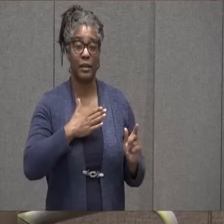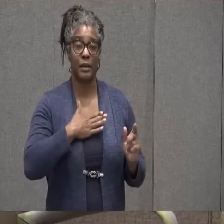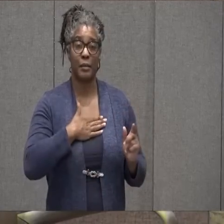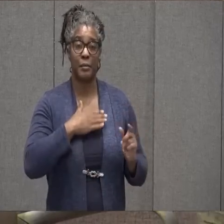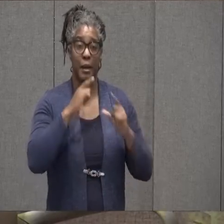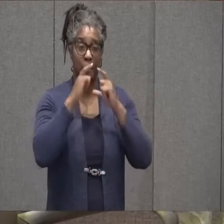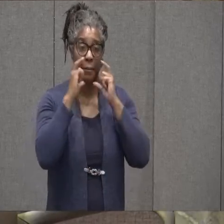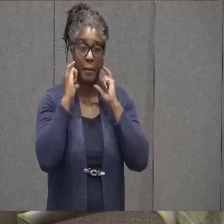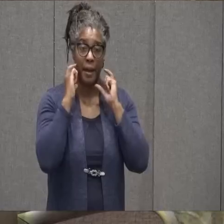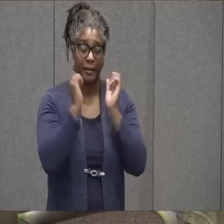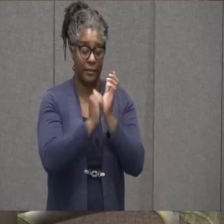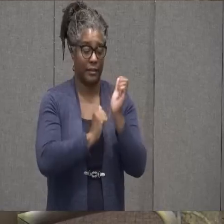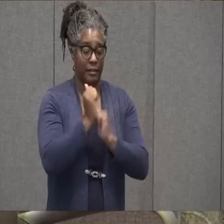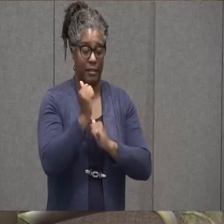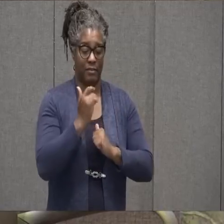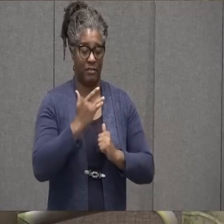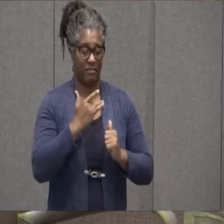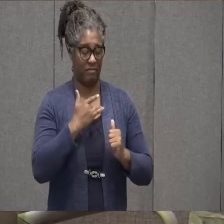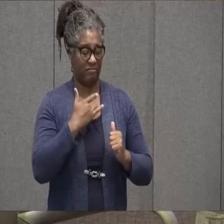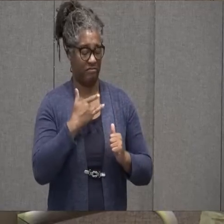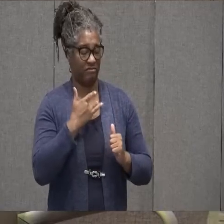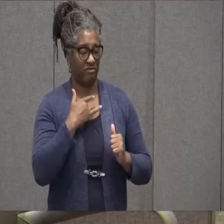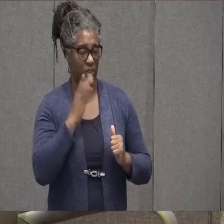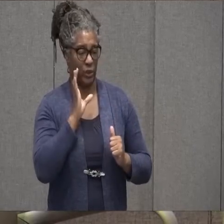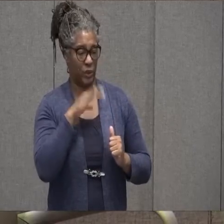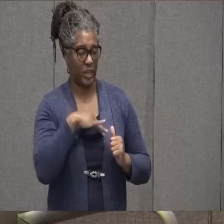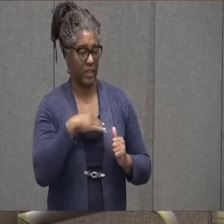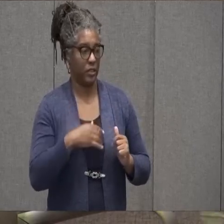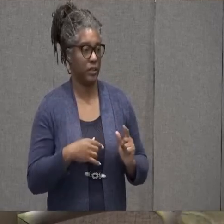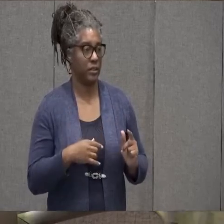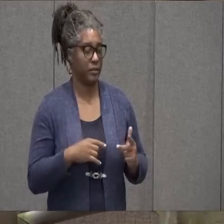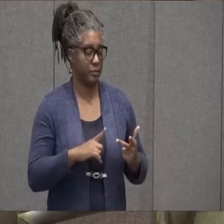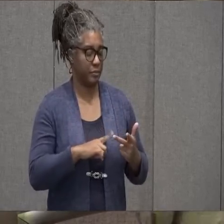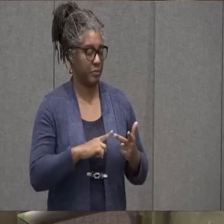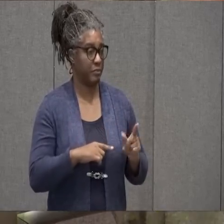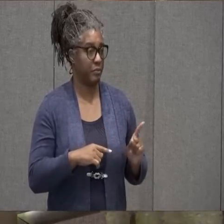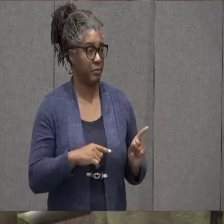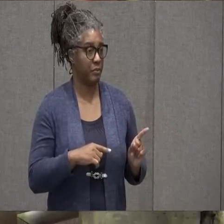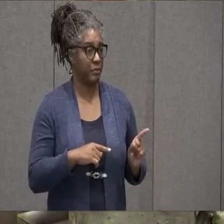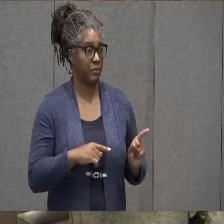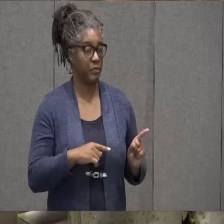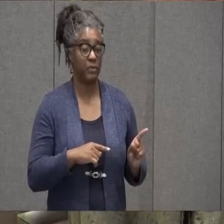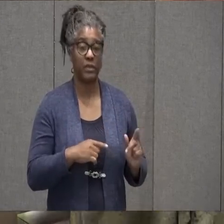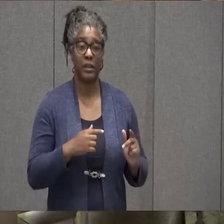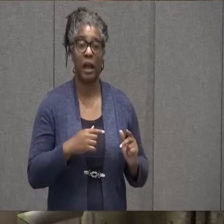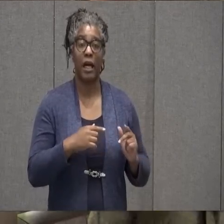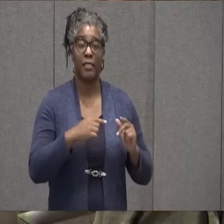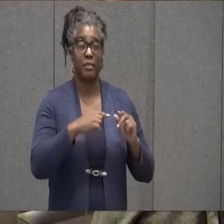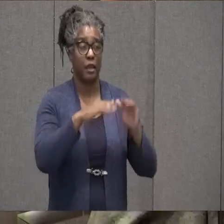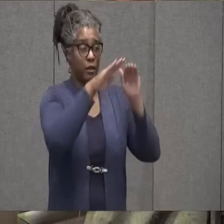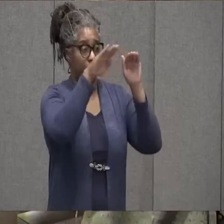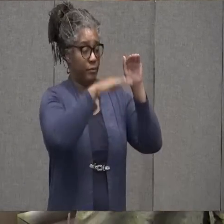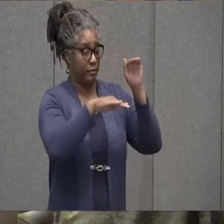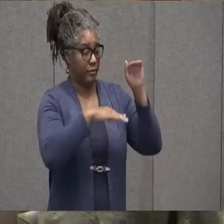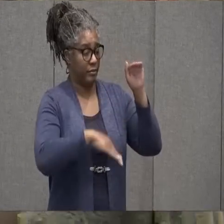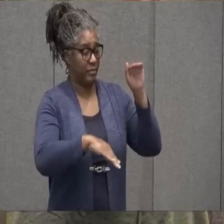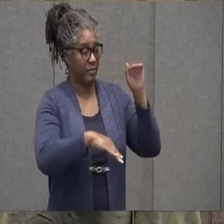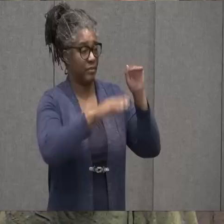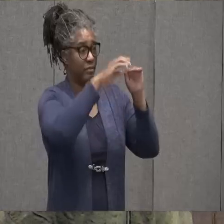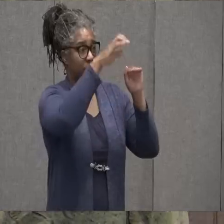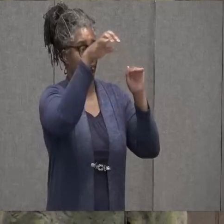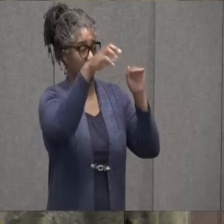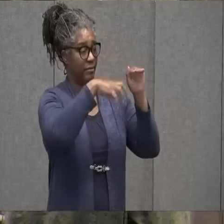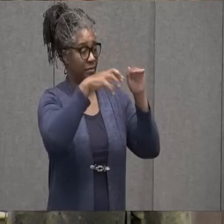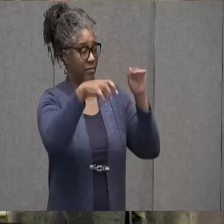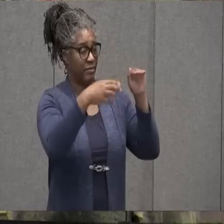strange. The goods we need. So to me, that's not quite that nature